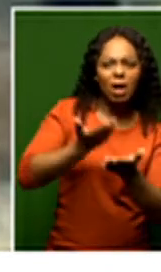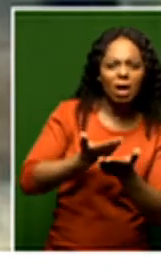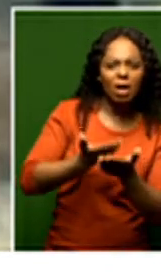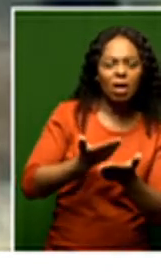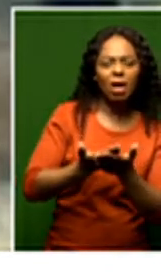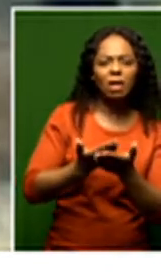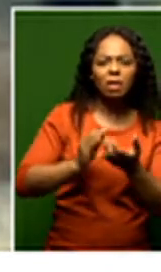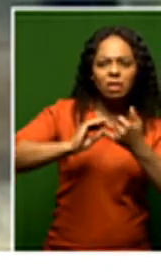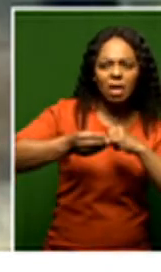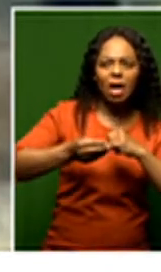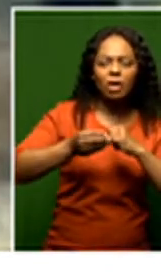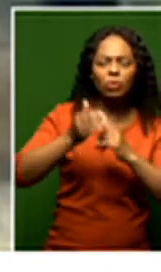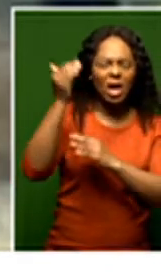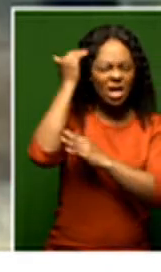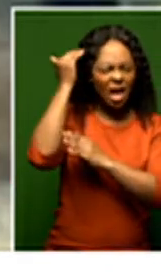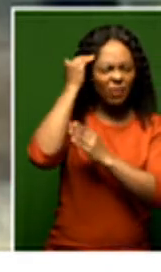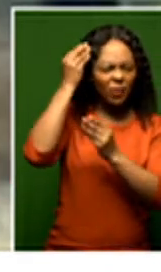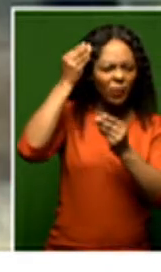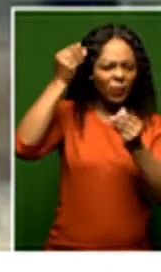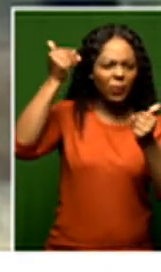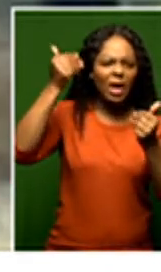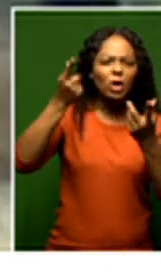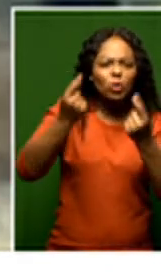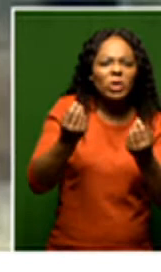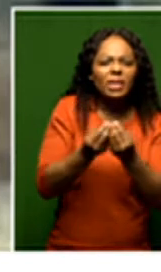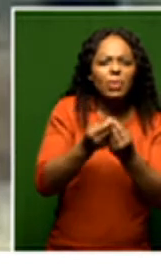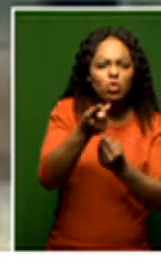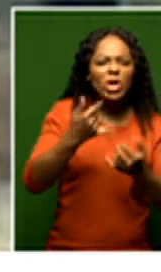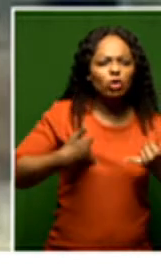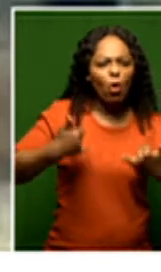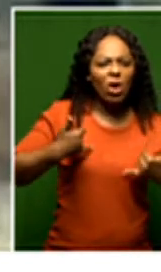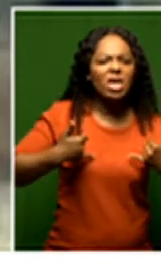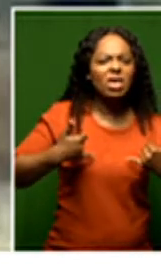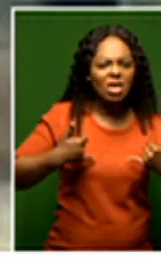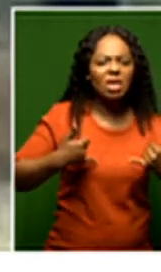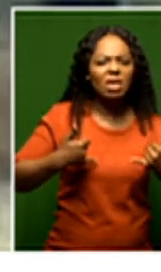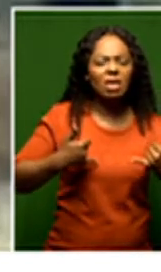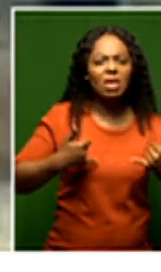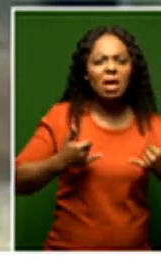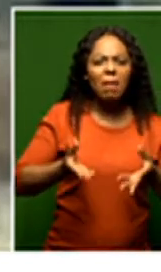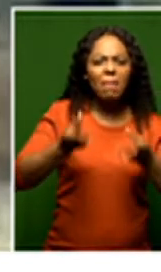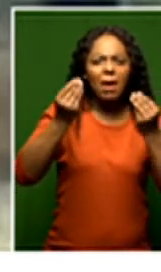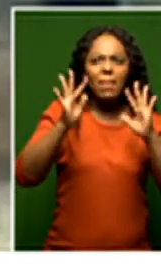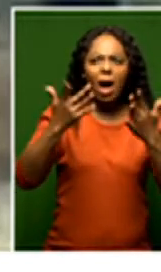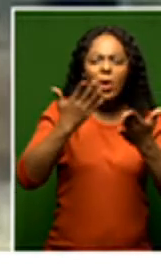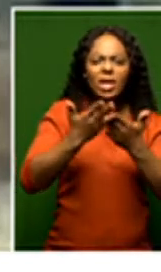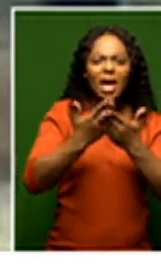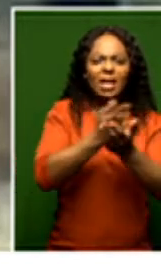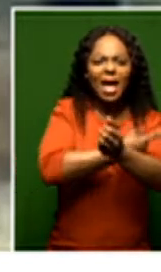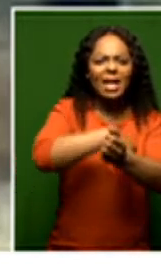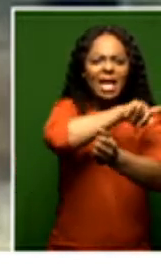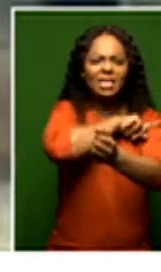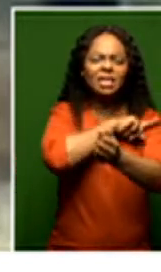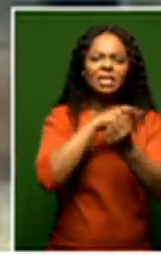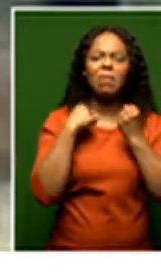your nervous system by doing things that you enjoy, and finding ways to fuel your energy tank. And of course,